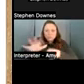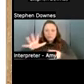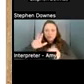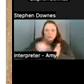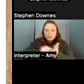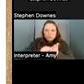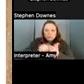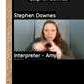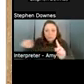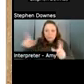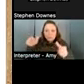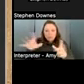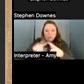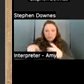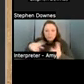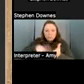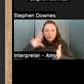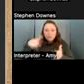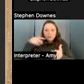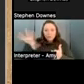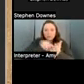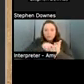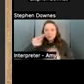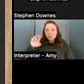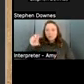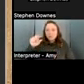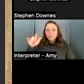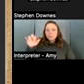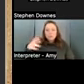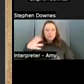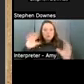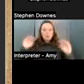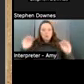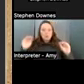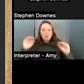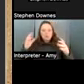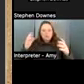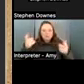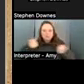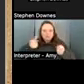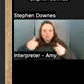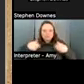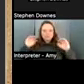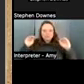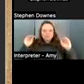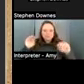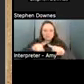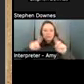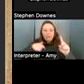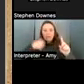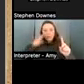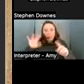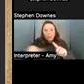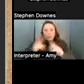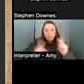up for your newsletter yesterday so yeah i'm not that micromanaged i i don't know when people sign up or don't